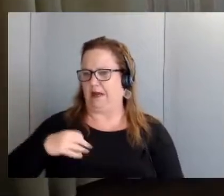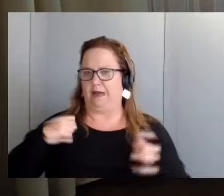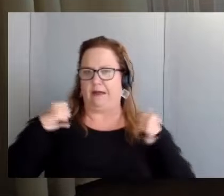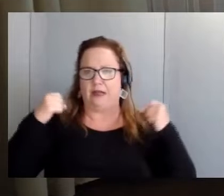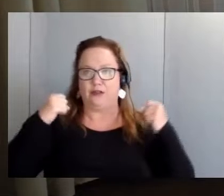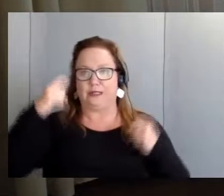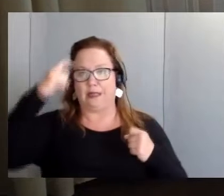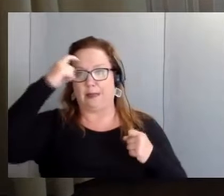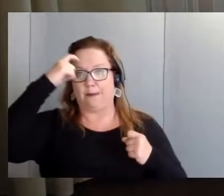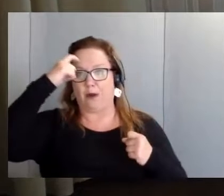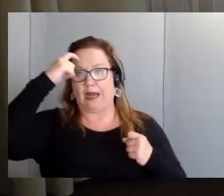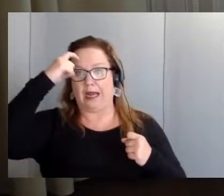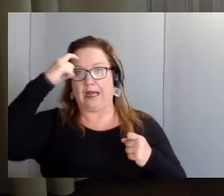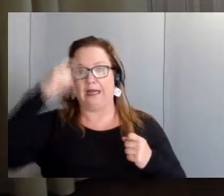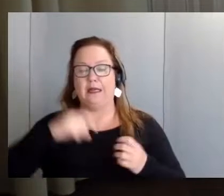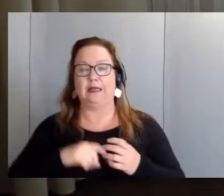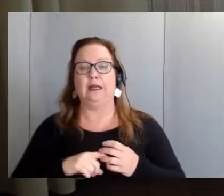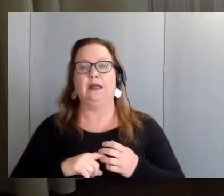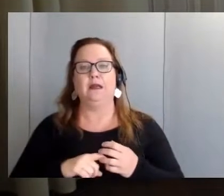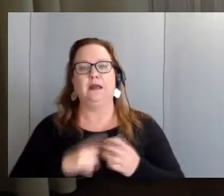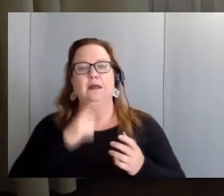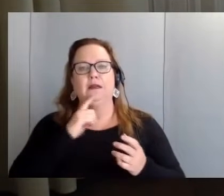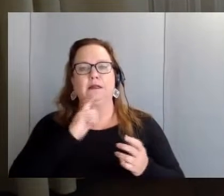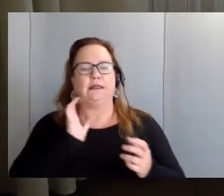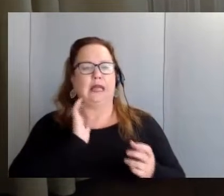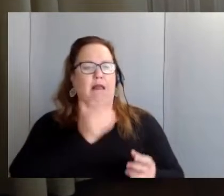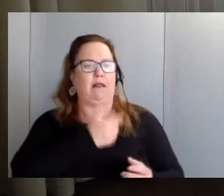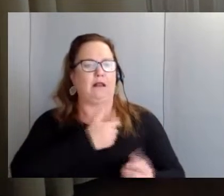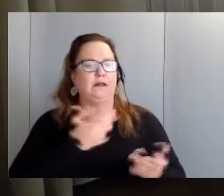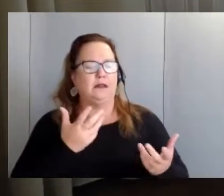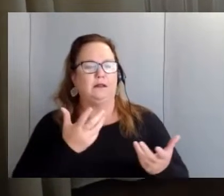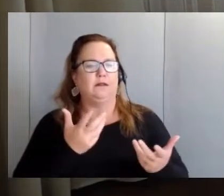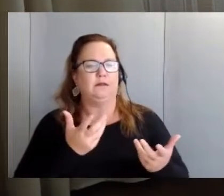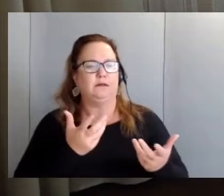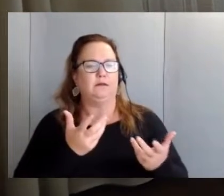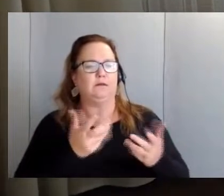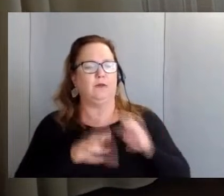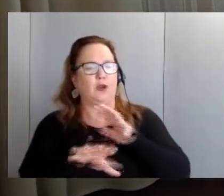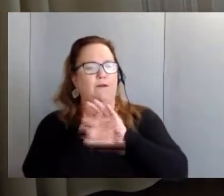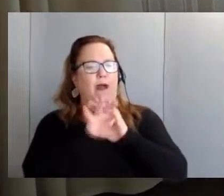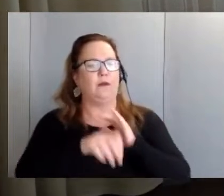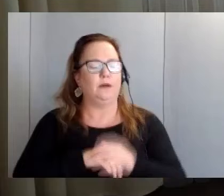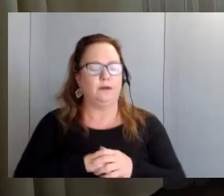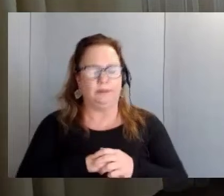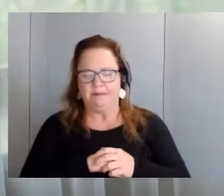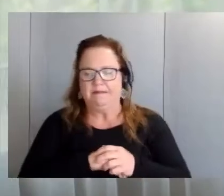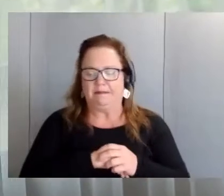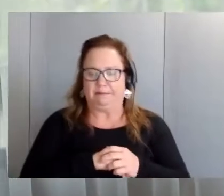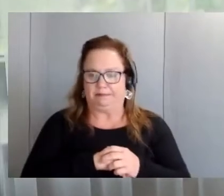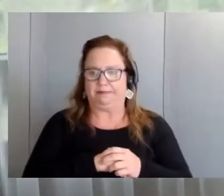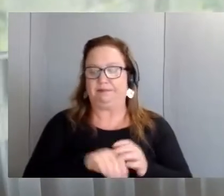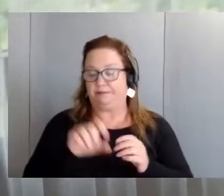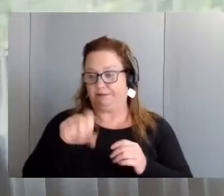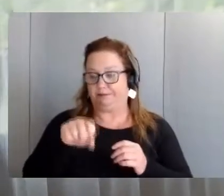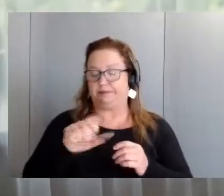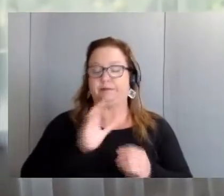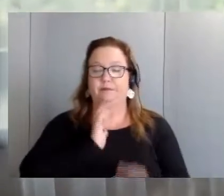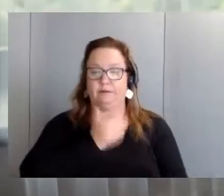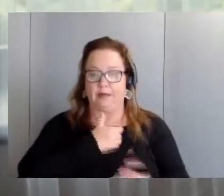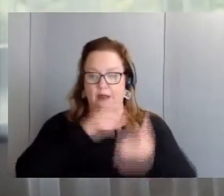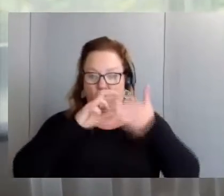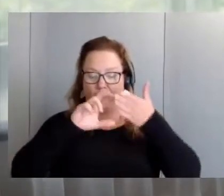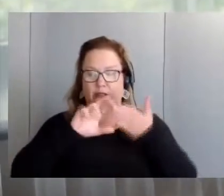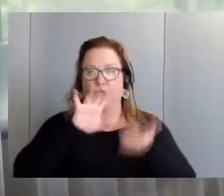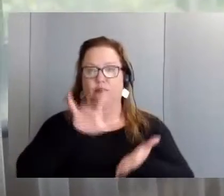brain. Tell us how you've kind of built on that work and what you discovered. Yeah, so one of the themes of our research center